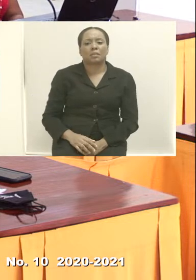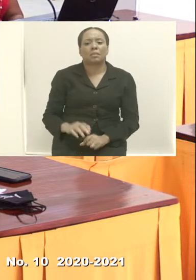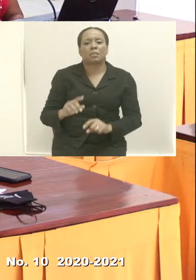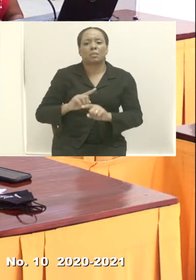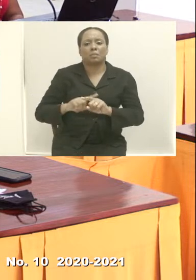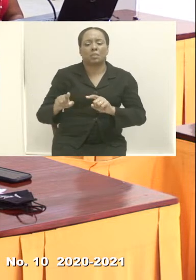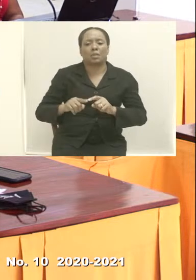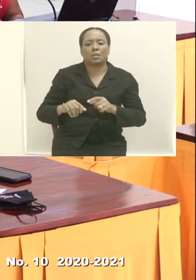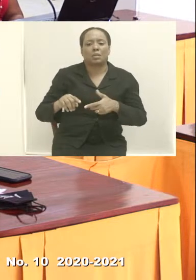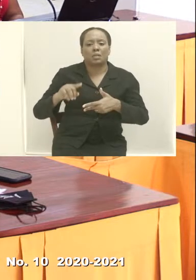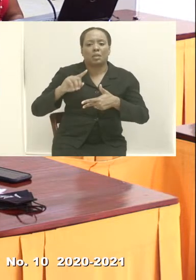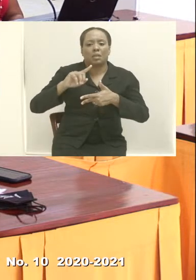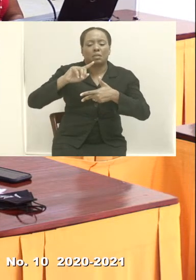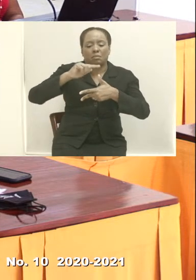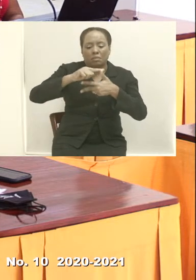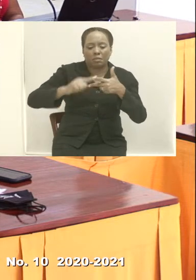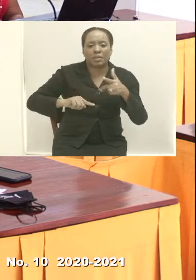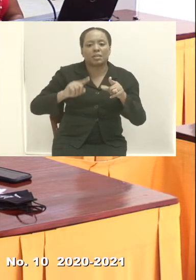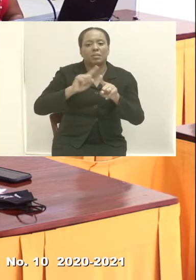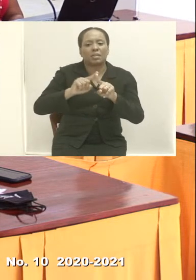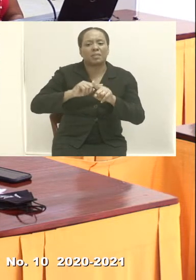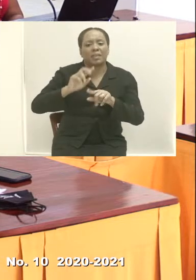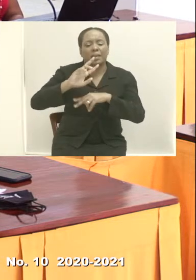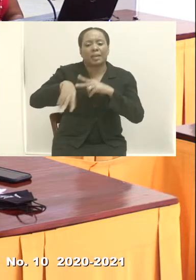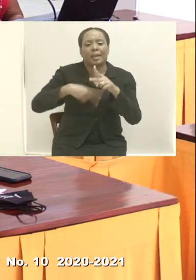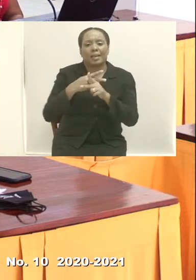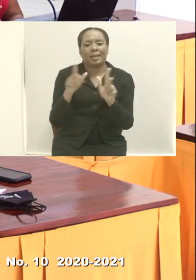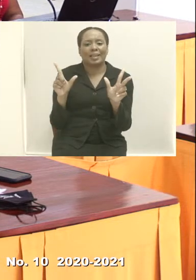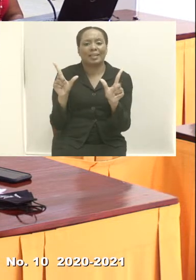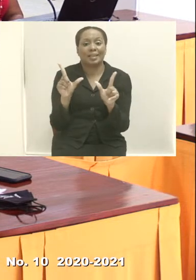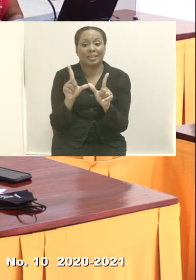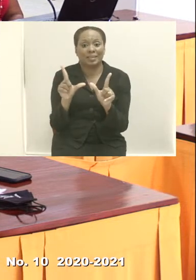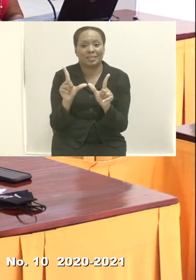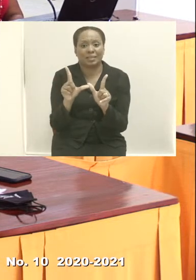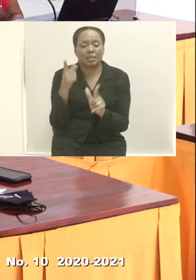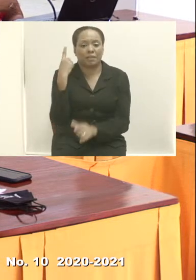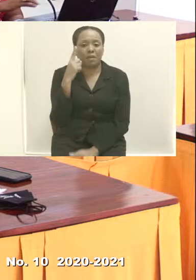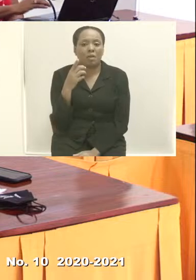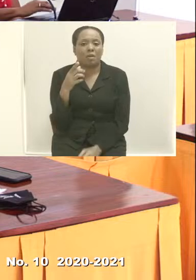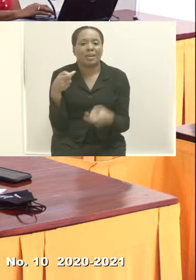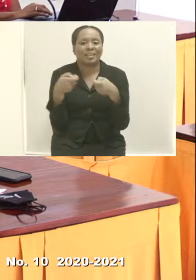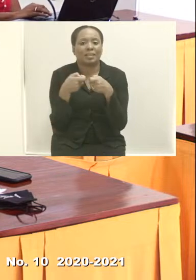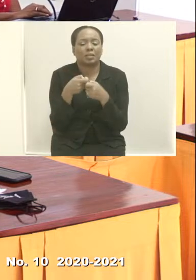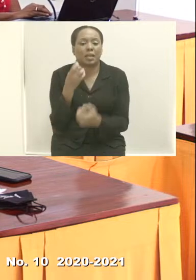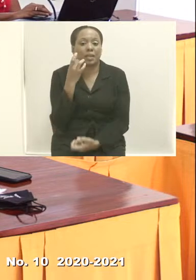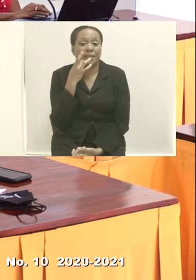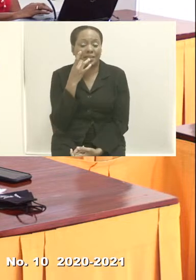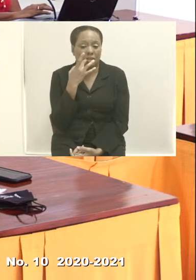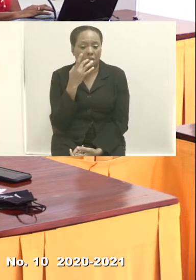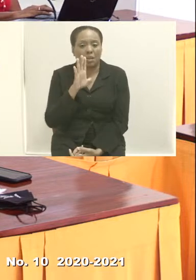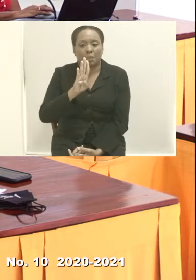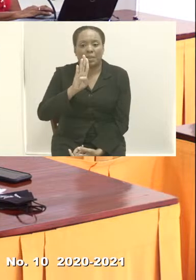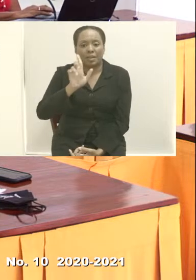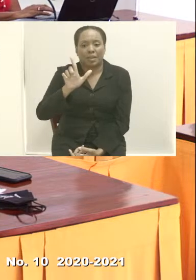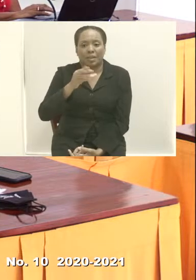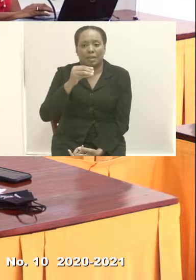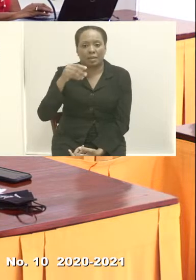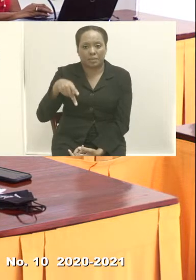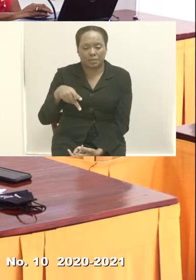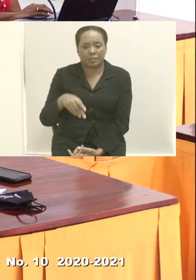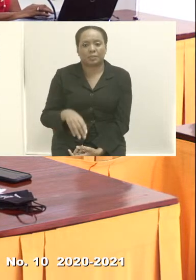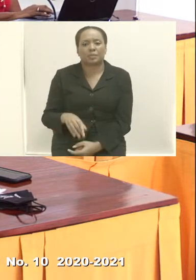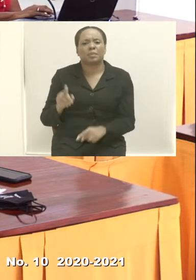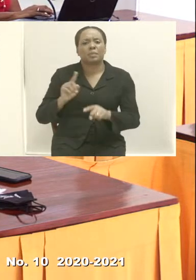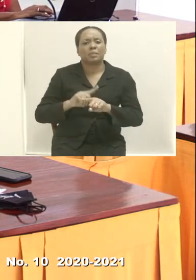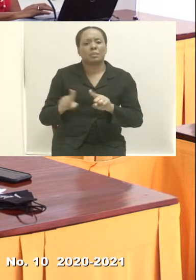for dispatch of electricity. They will remain in the hands of the Light and Power exclusively. But competition in the sector for